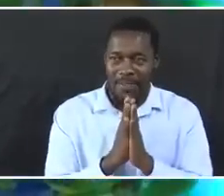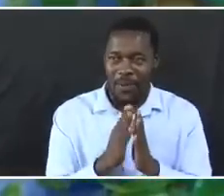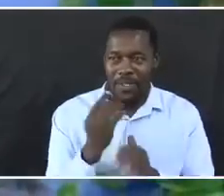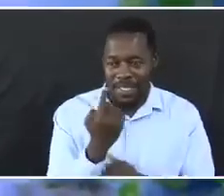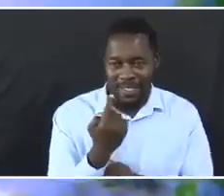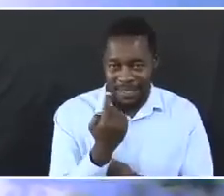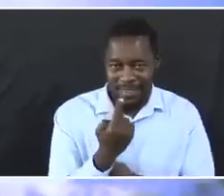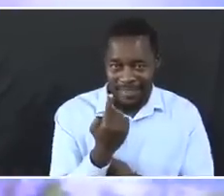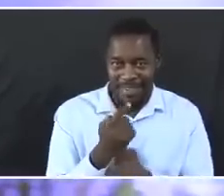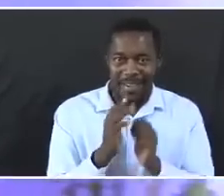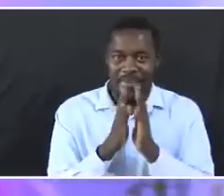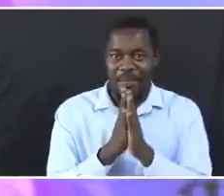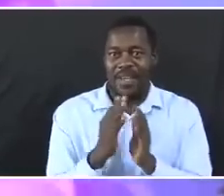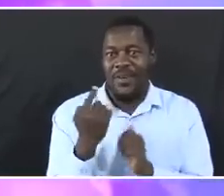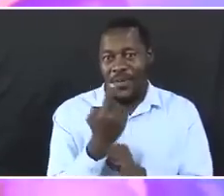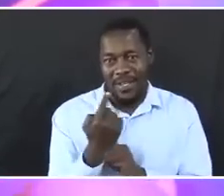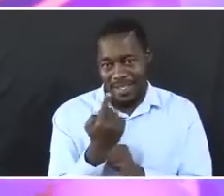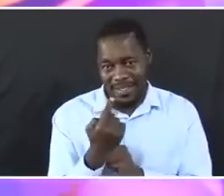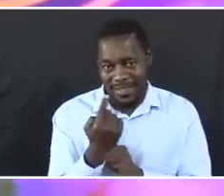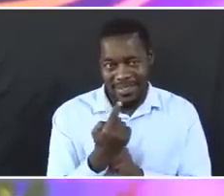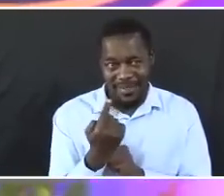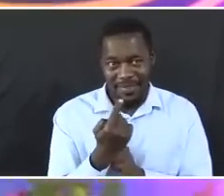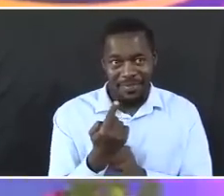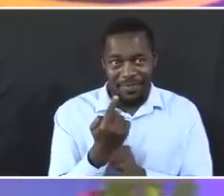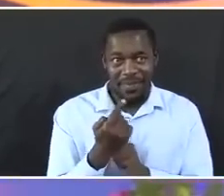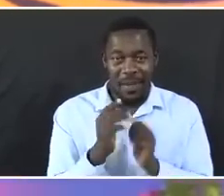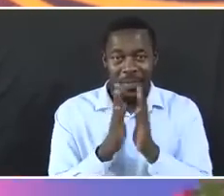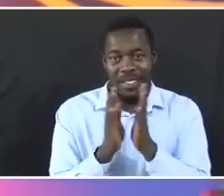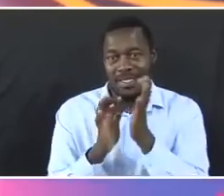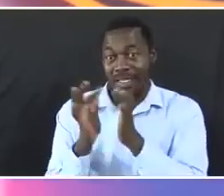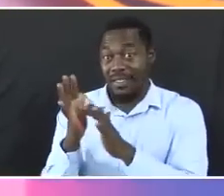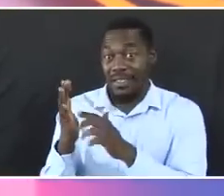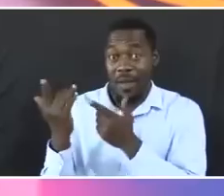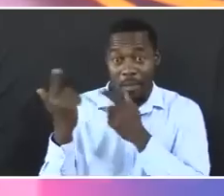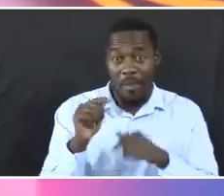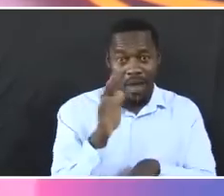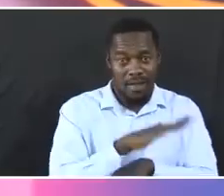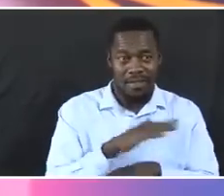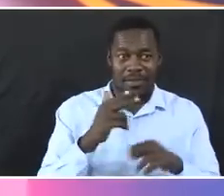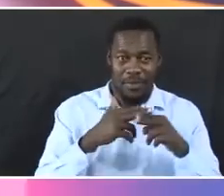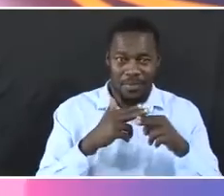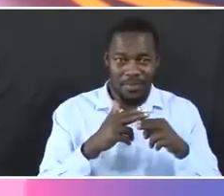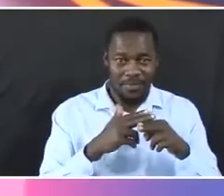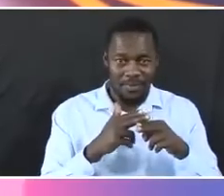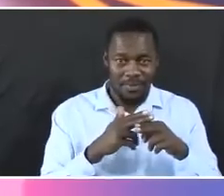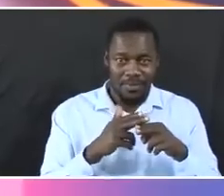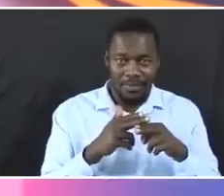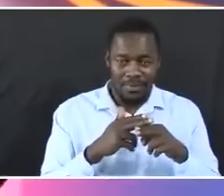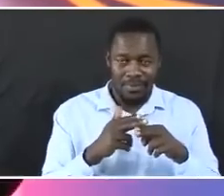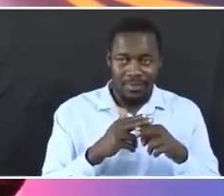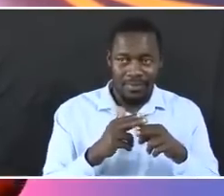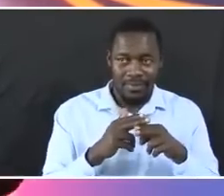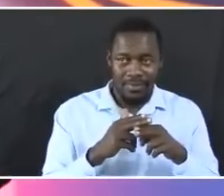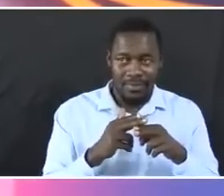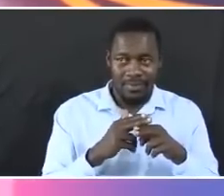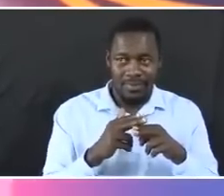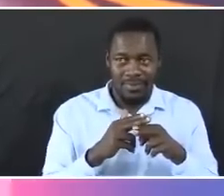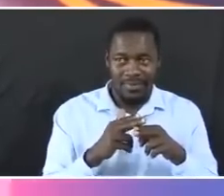God, Christ, come very soon. I always tell God, come before